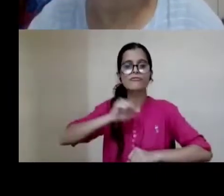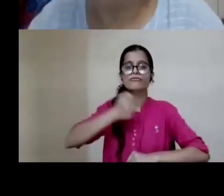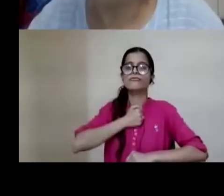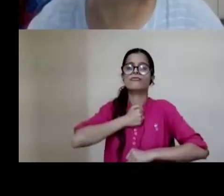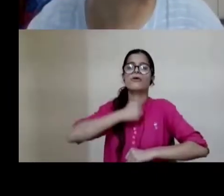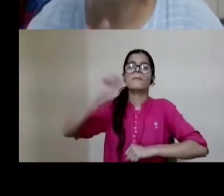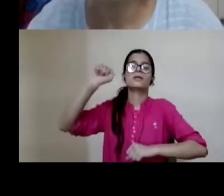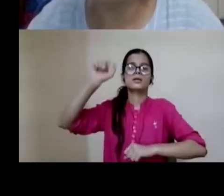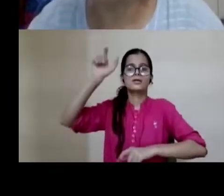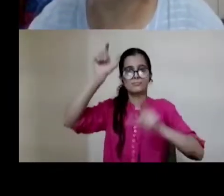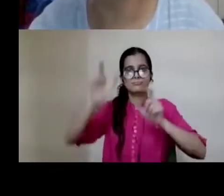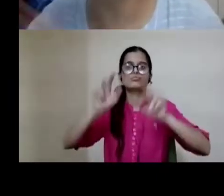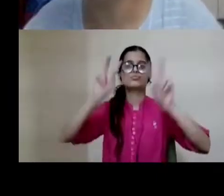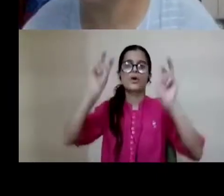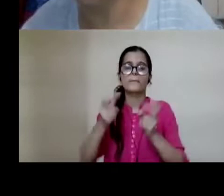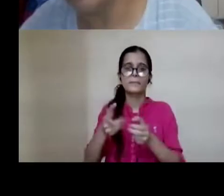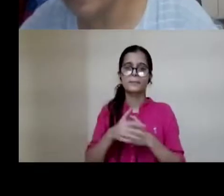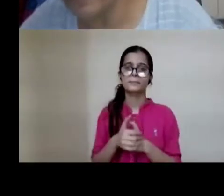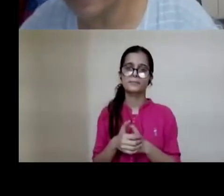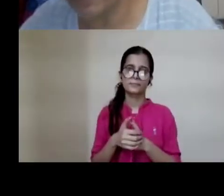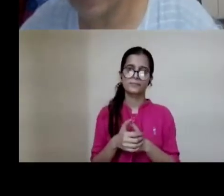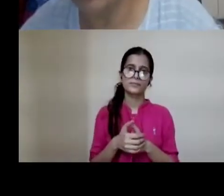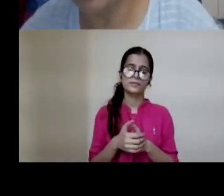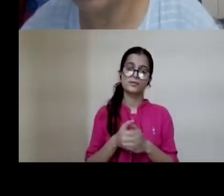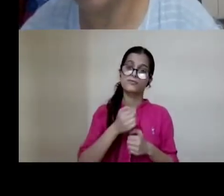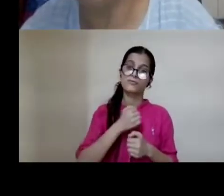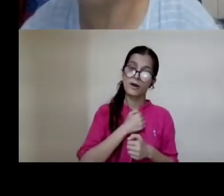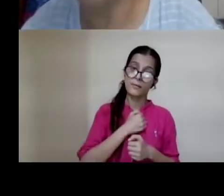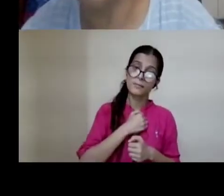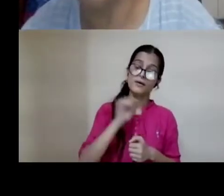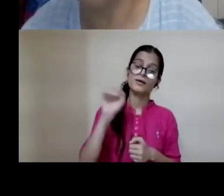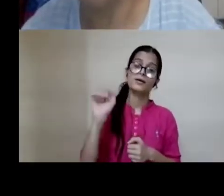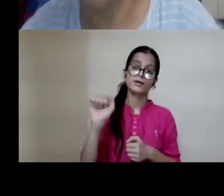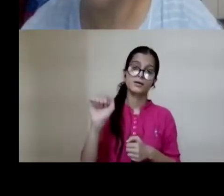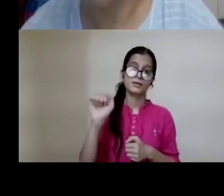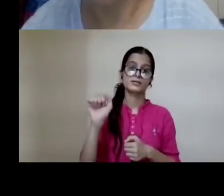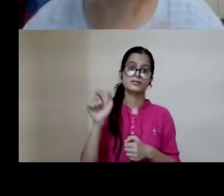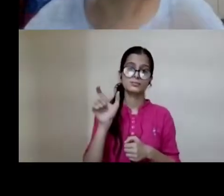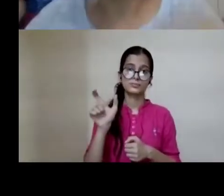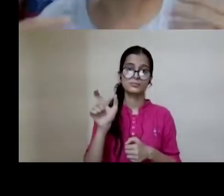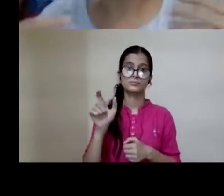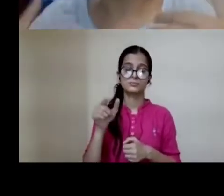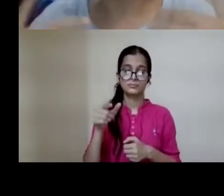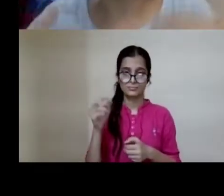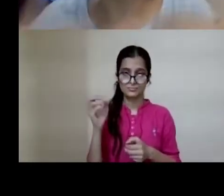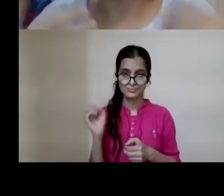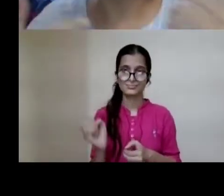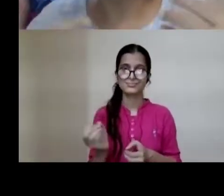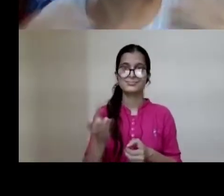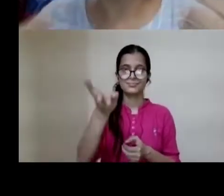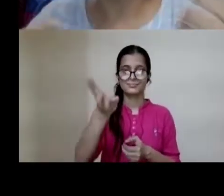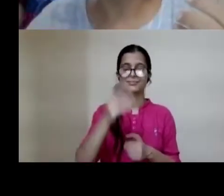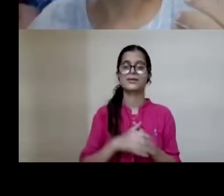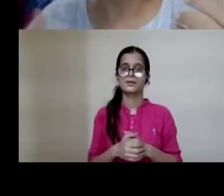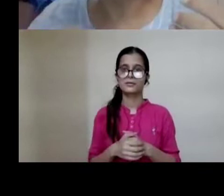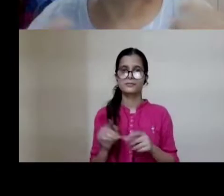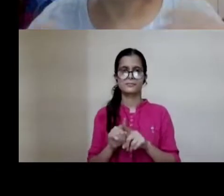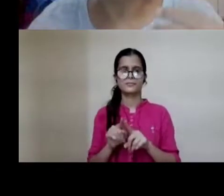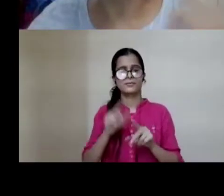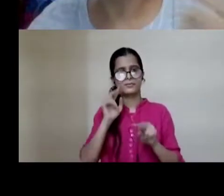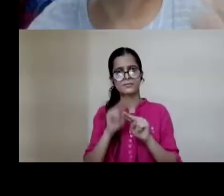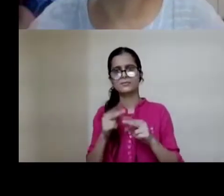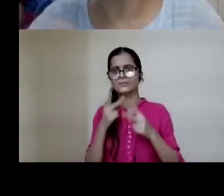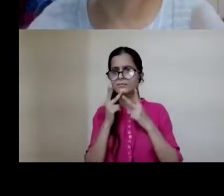Your movement from feminism to feminisms primarily came from there. I'm also saying is that if you are starting to see